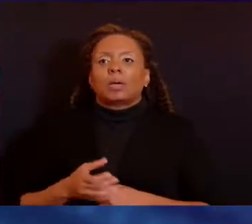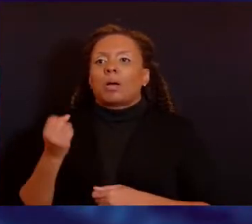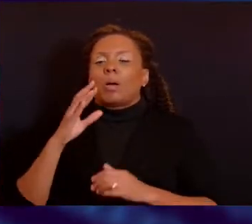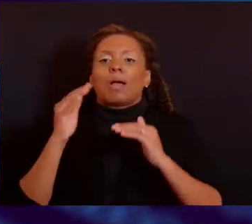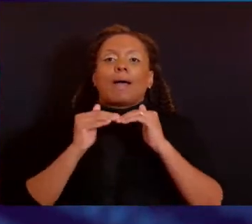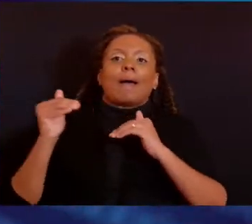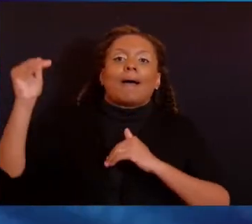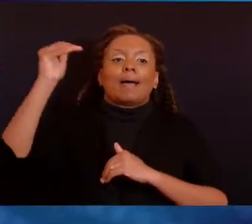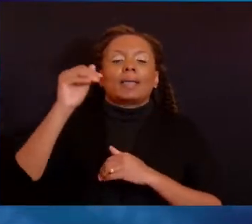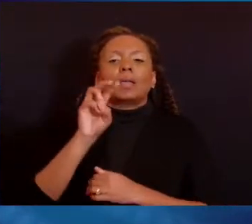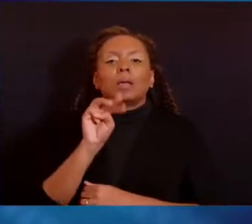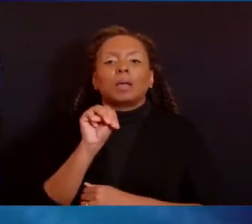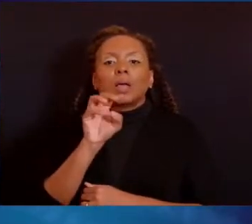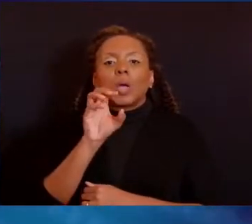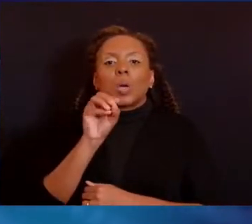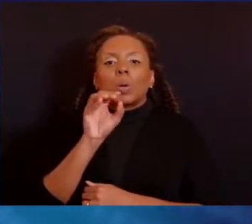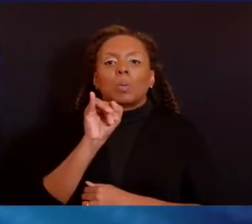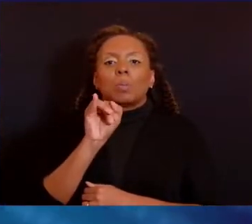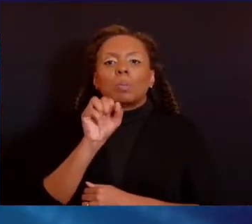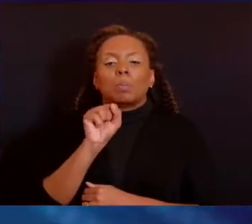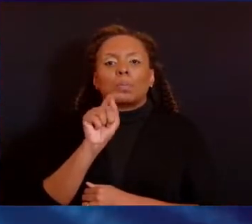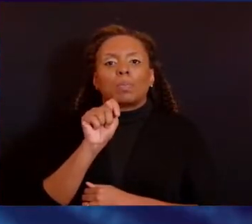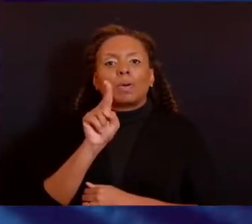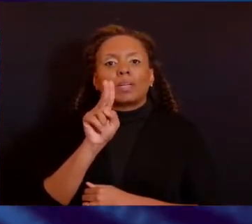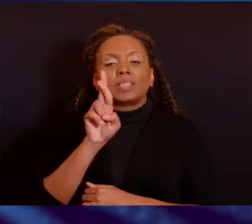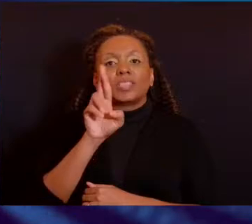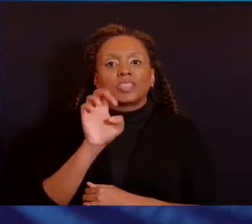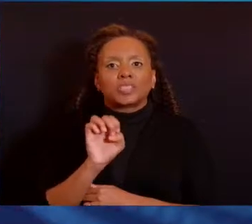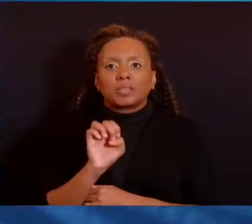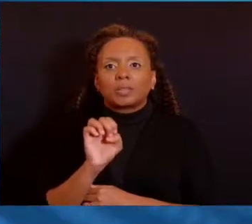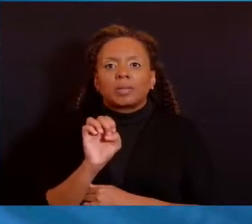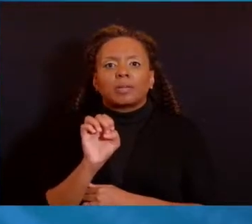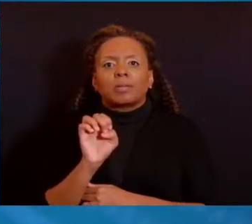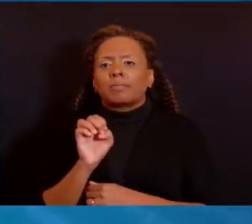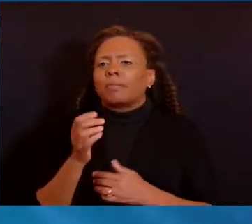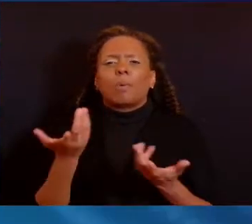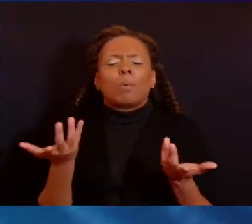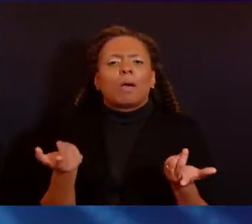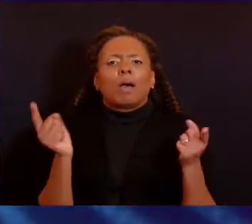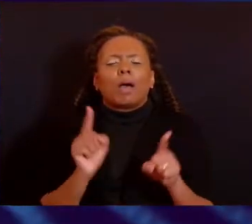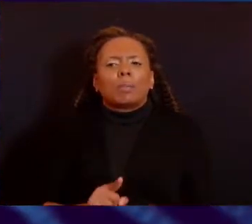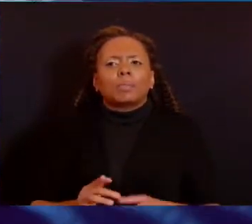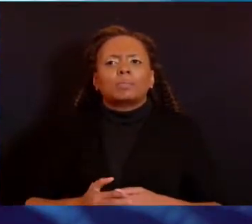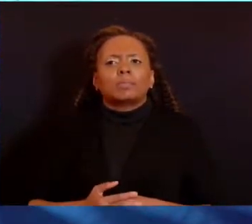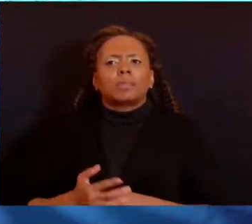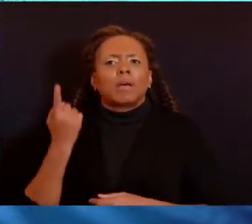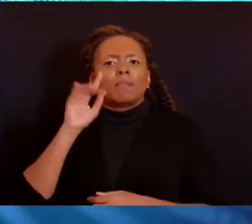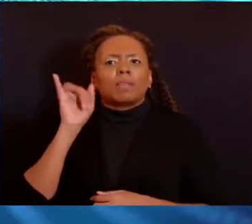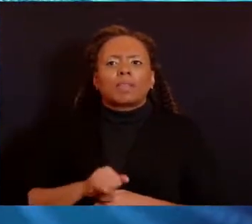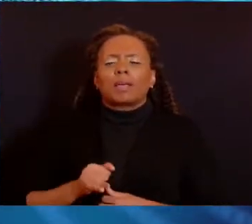by the system? What physically and meteorologically could have occurred for this